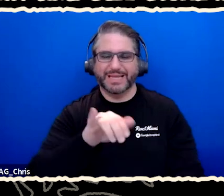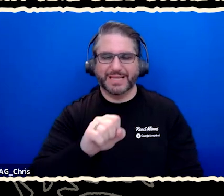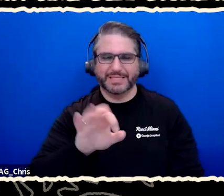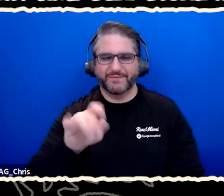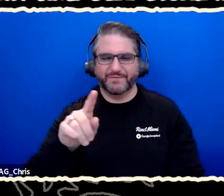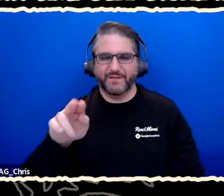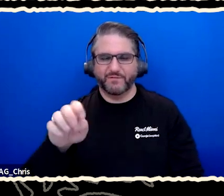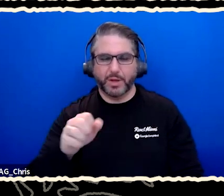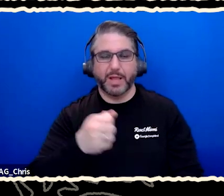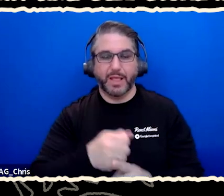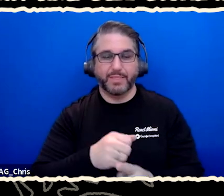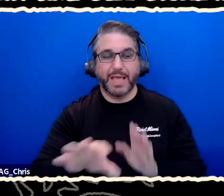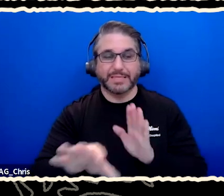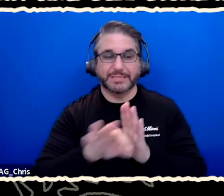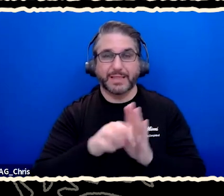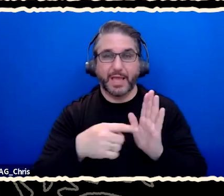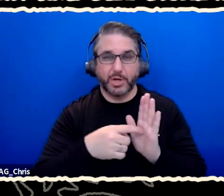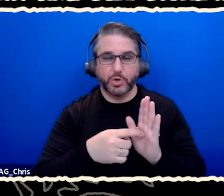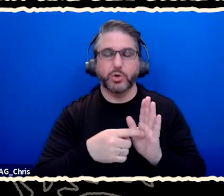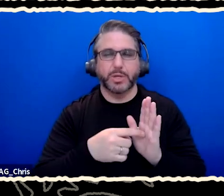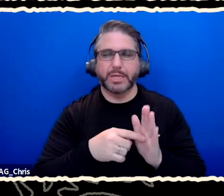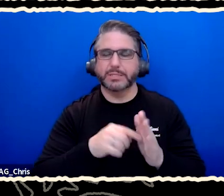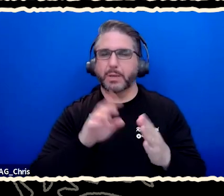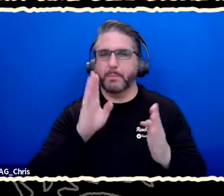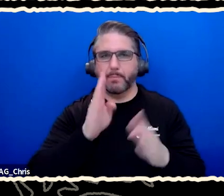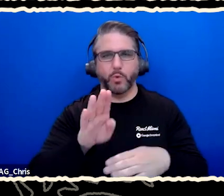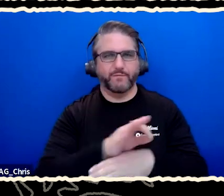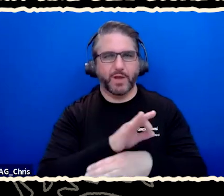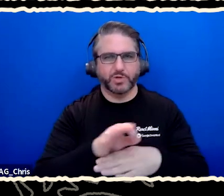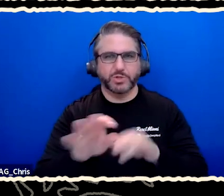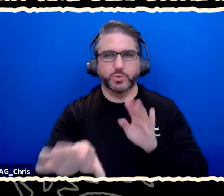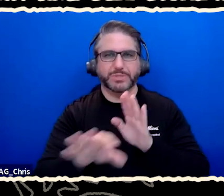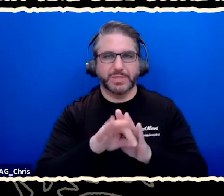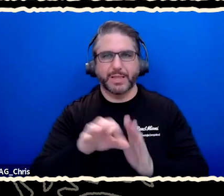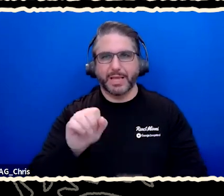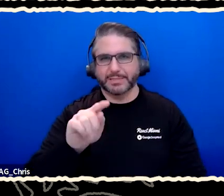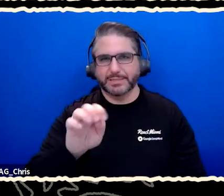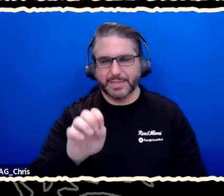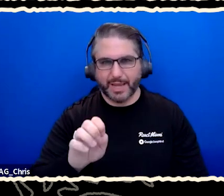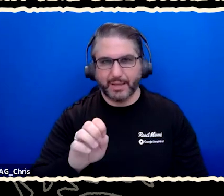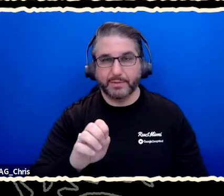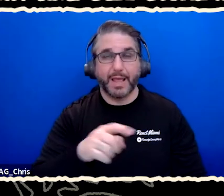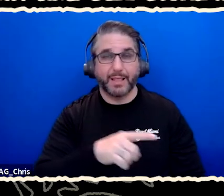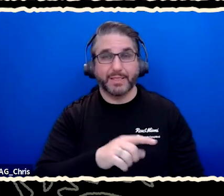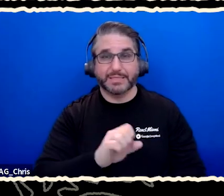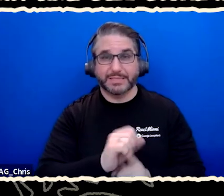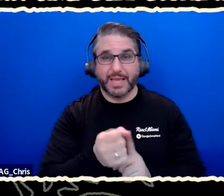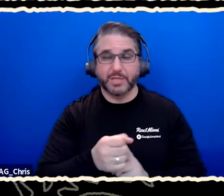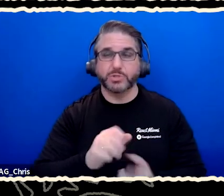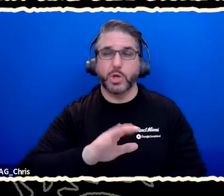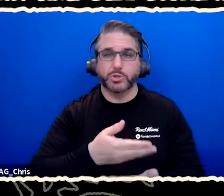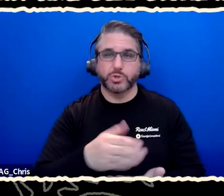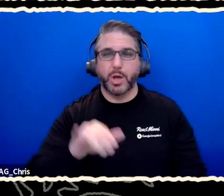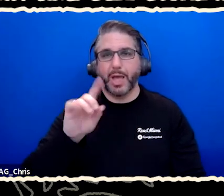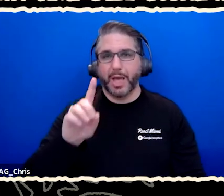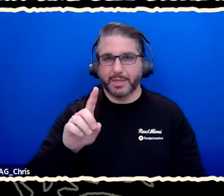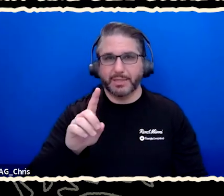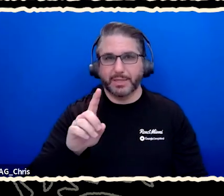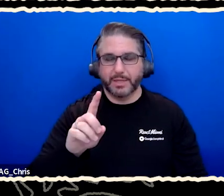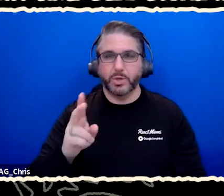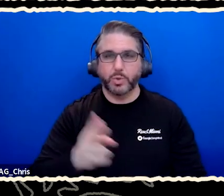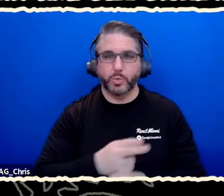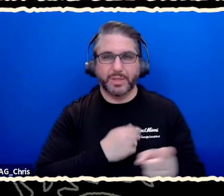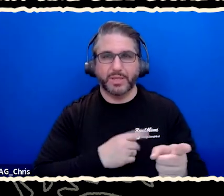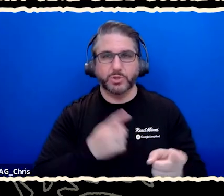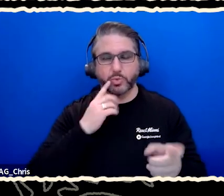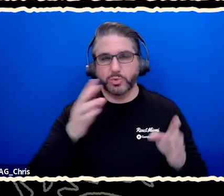pure function that accepts state, and in this case, song ID used to determine if this